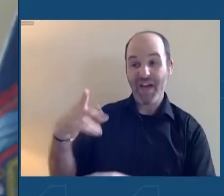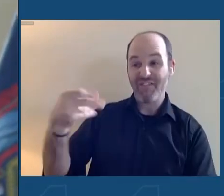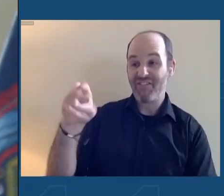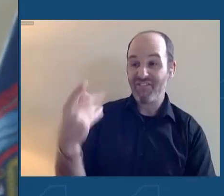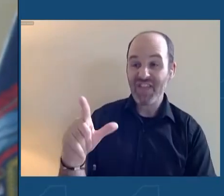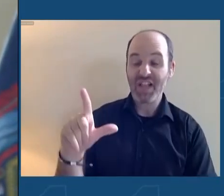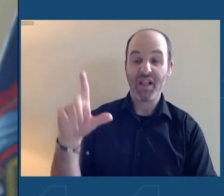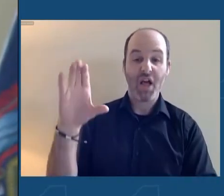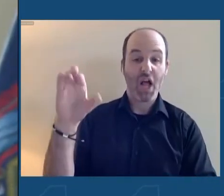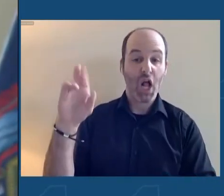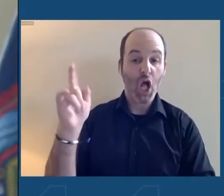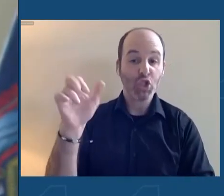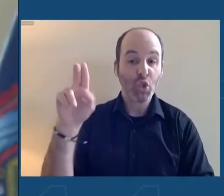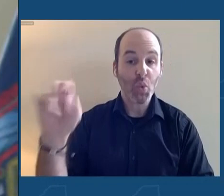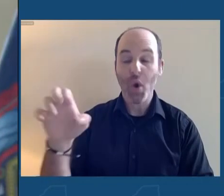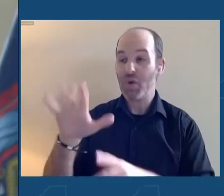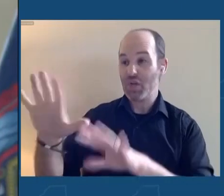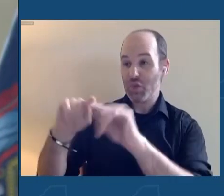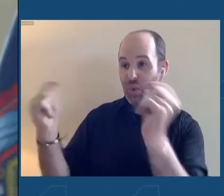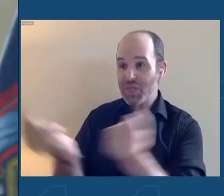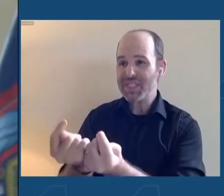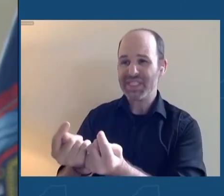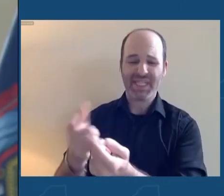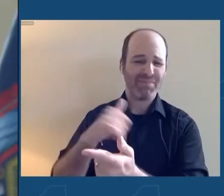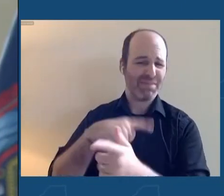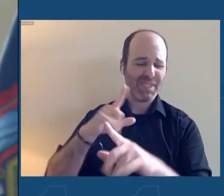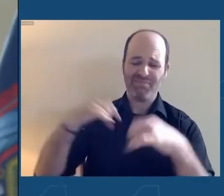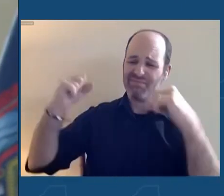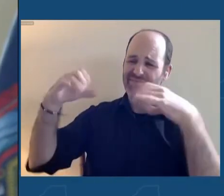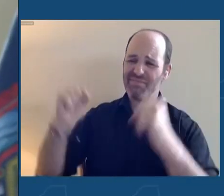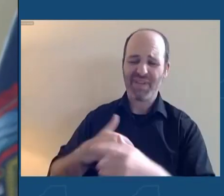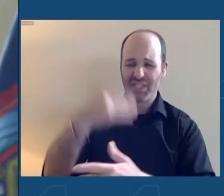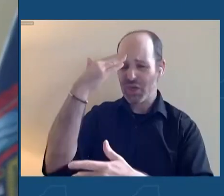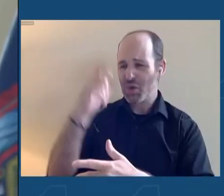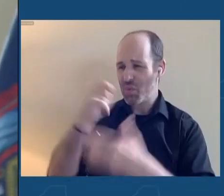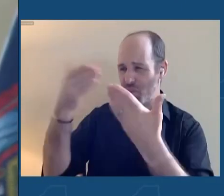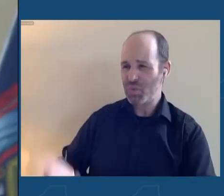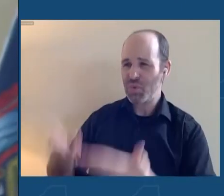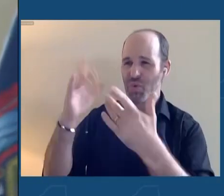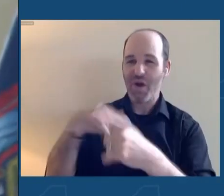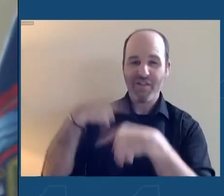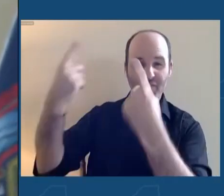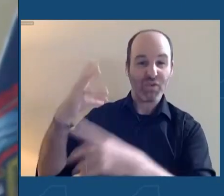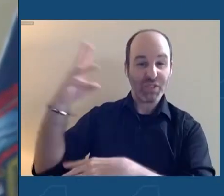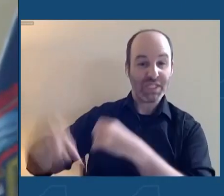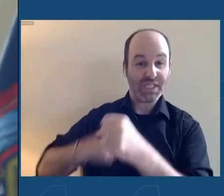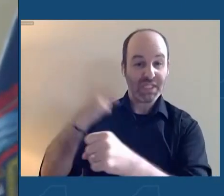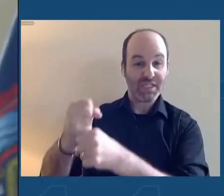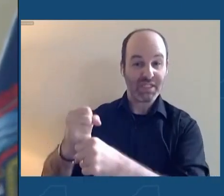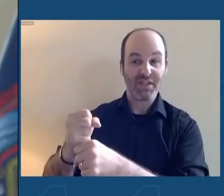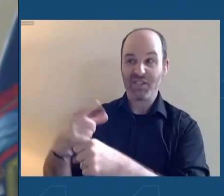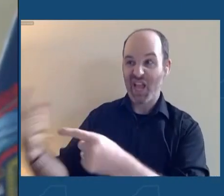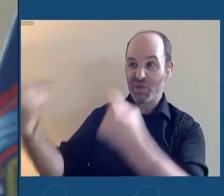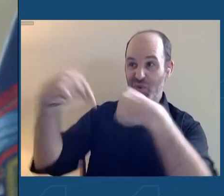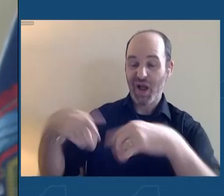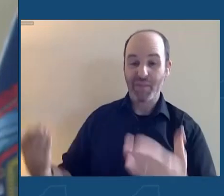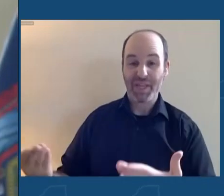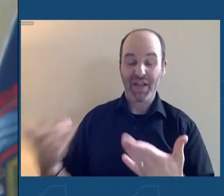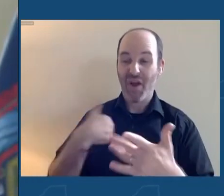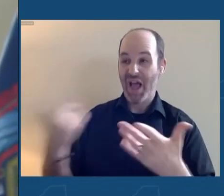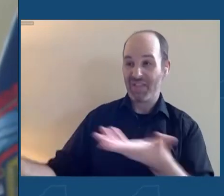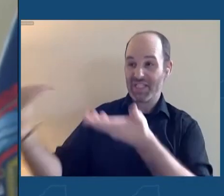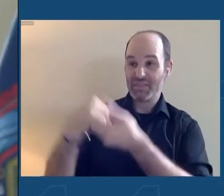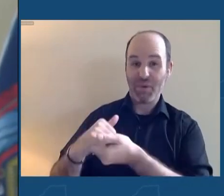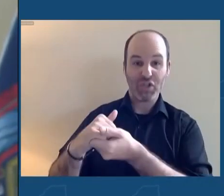Phil, it was extraordinary getting to know you for 6 years and then having you come out here. So I do want to say this partnership of having you come out here